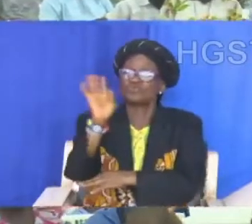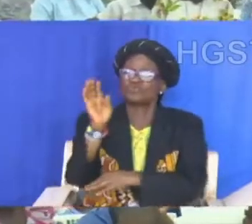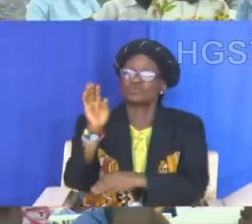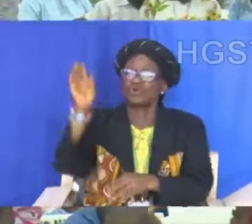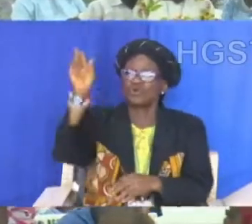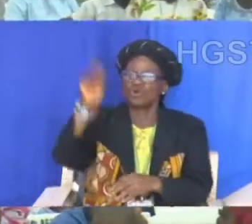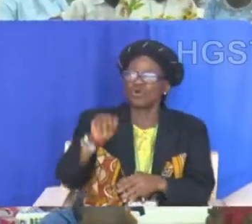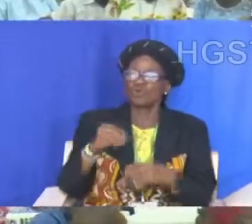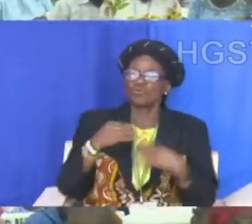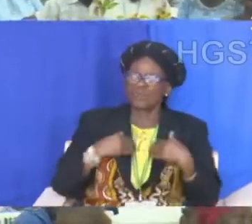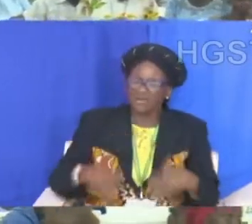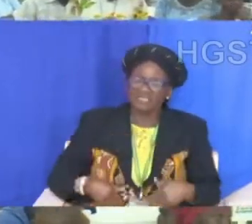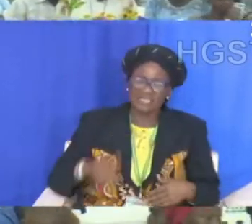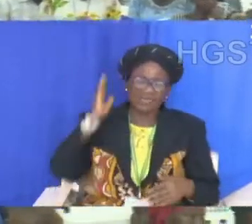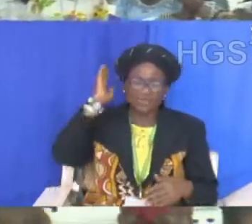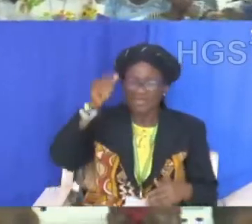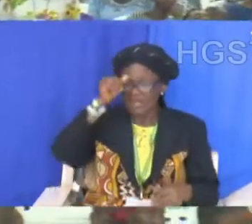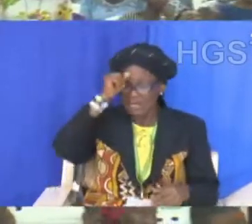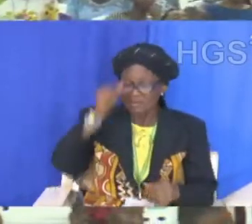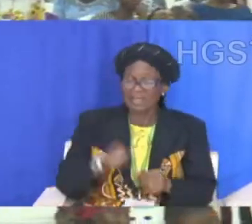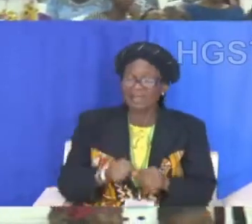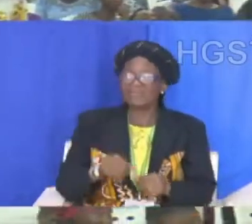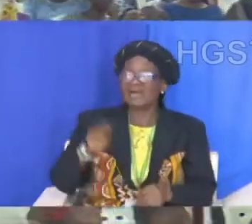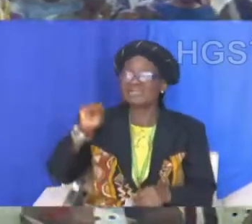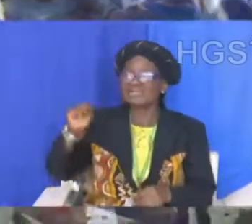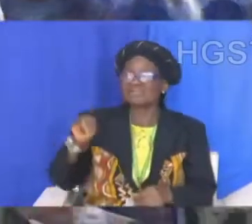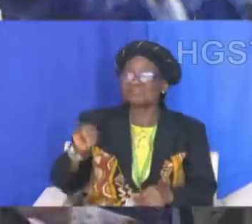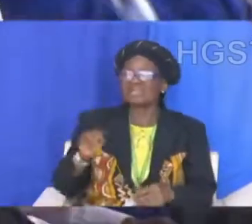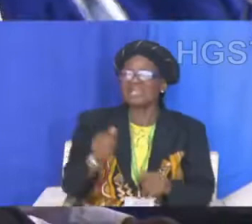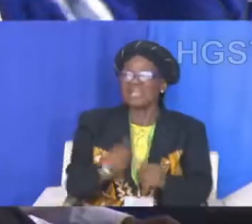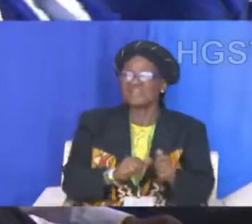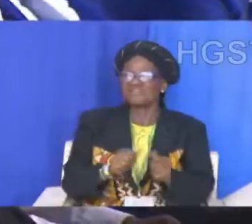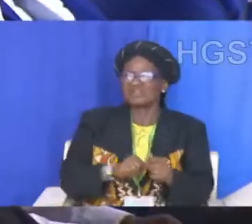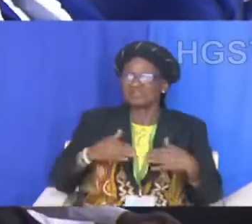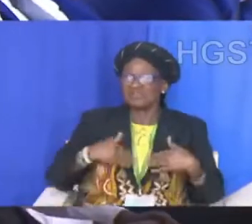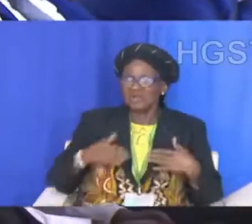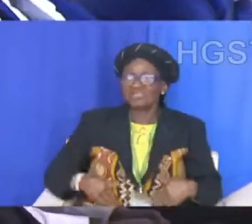Everybody will be at home, he will be there in the cold, singing.